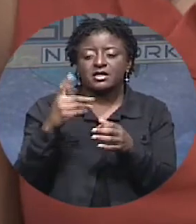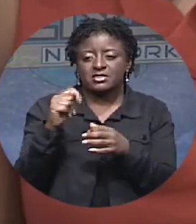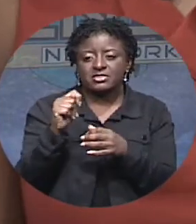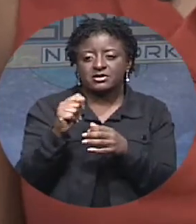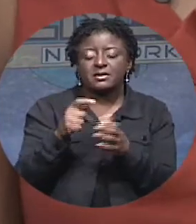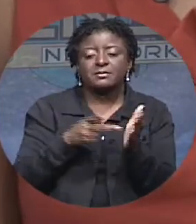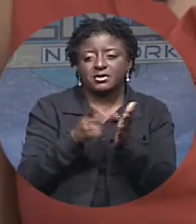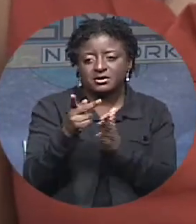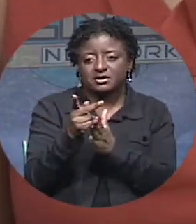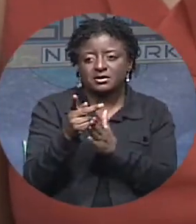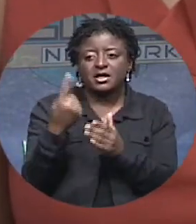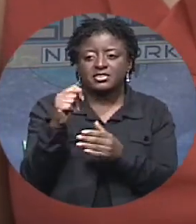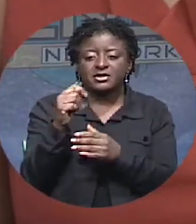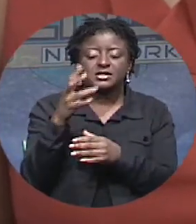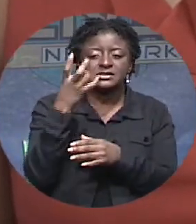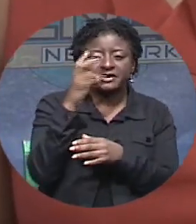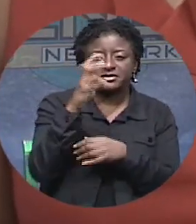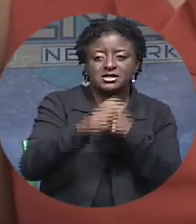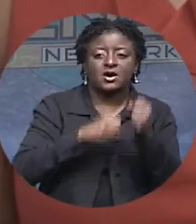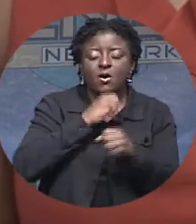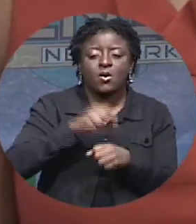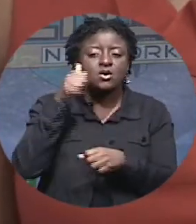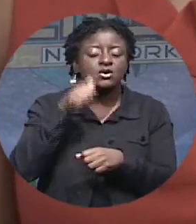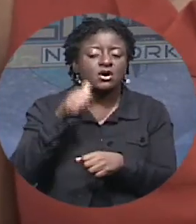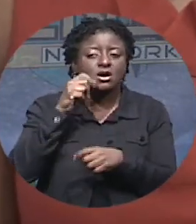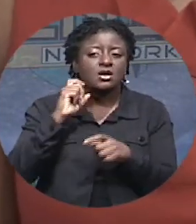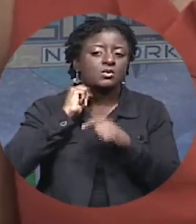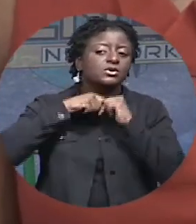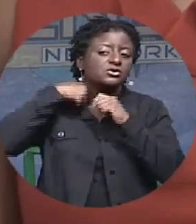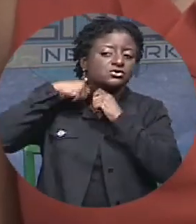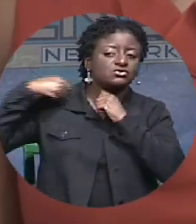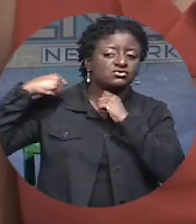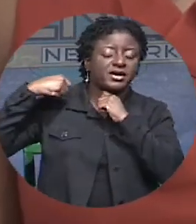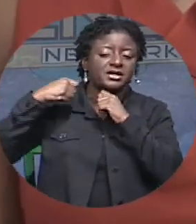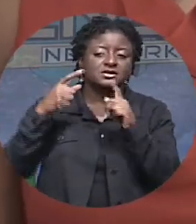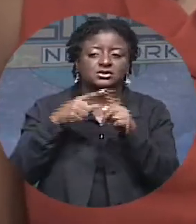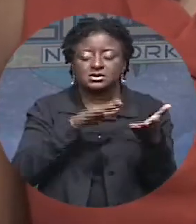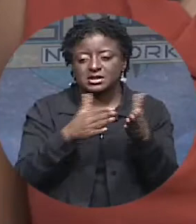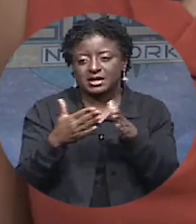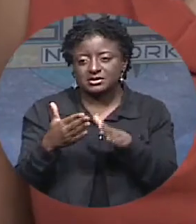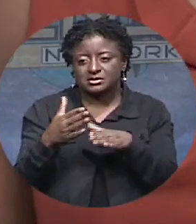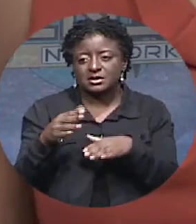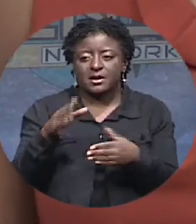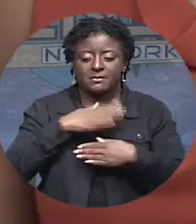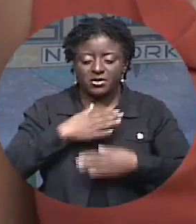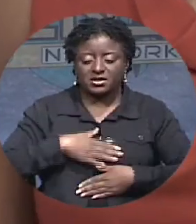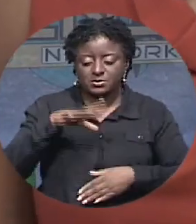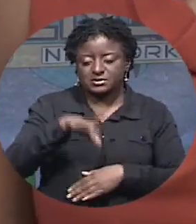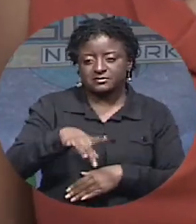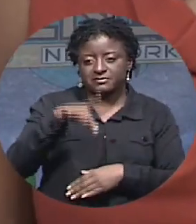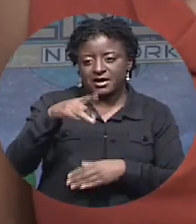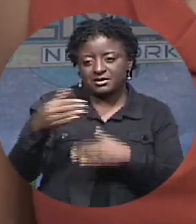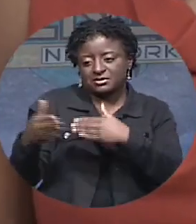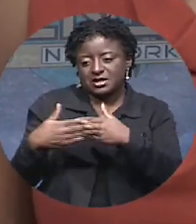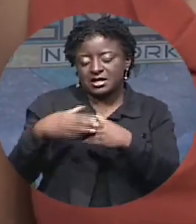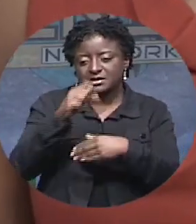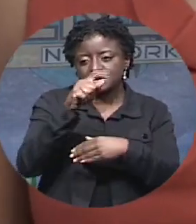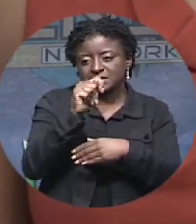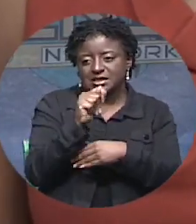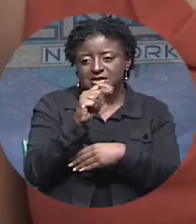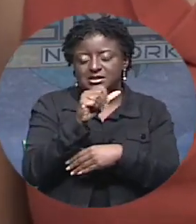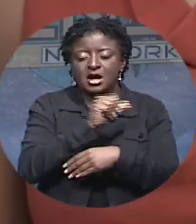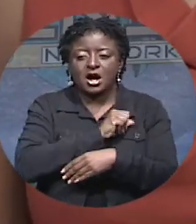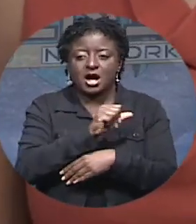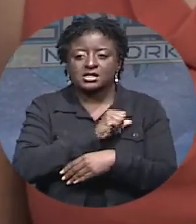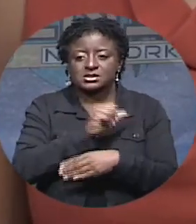was strangled to death. Her body was found by a jogger in the area of St. Augustine's College Monastery. In court, Vincent was not required to enter